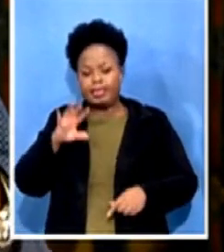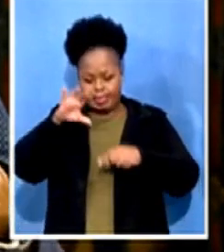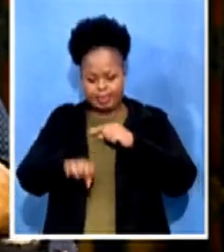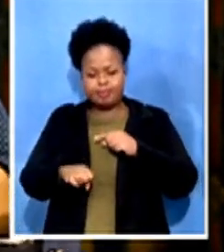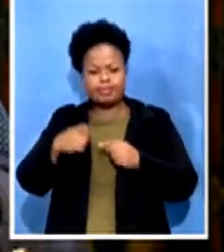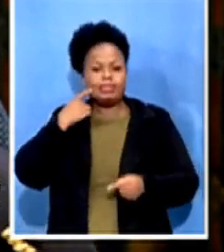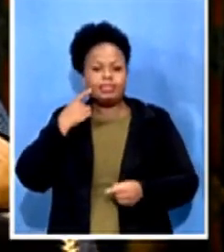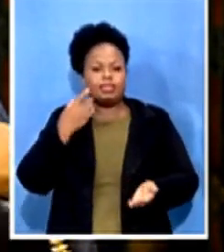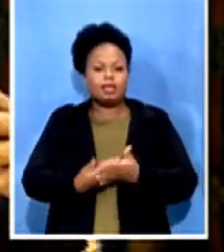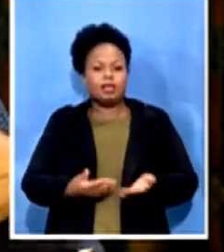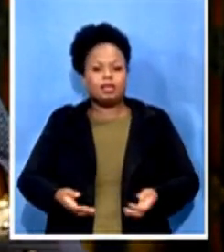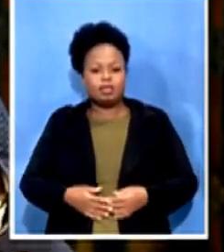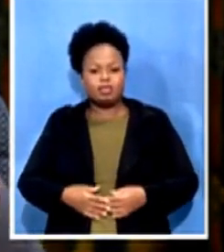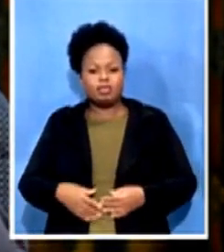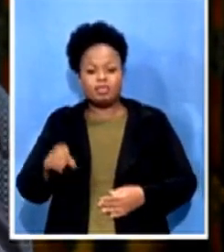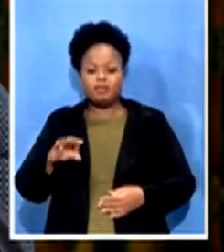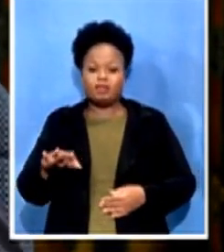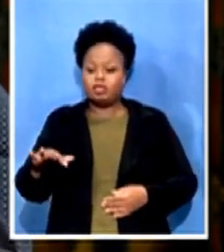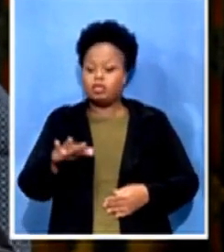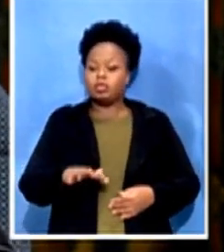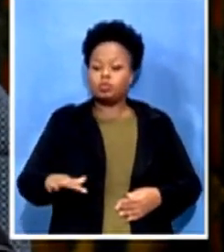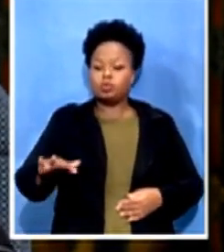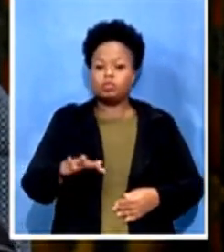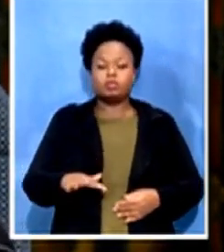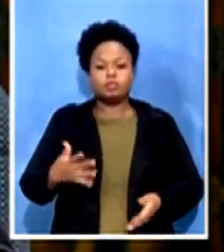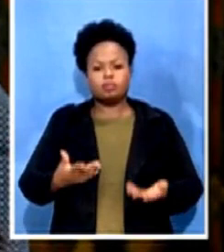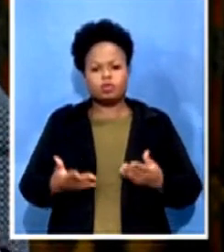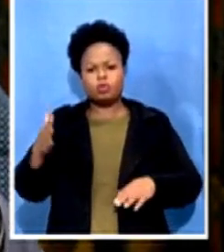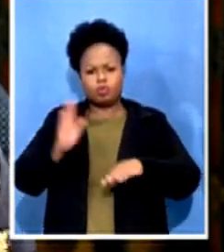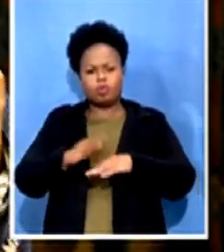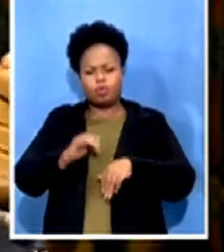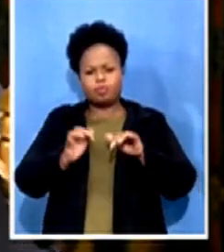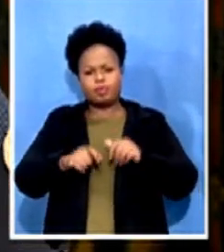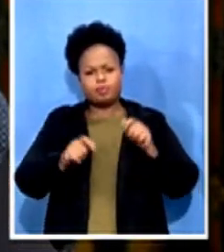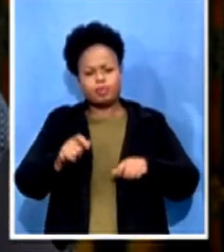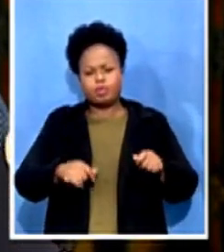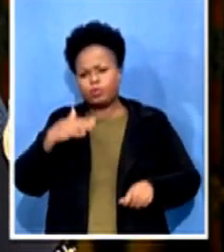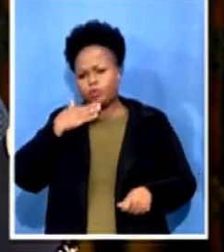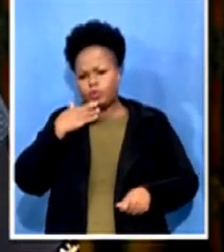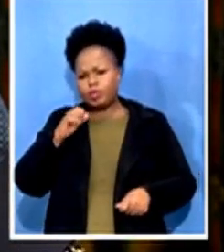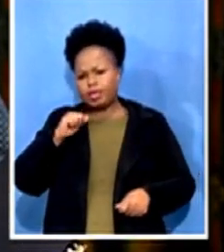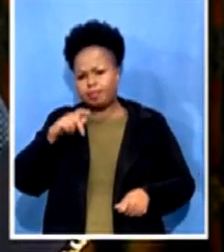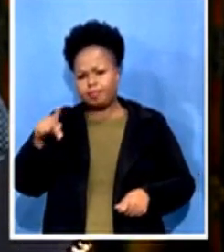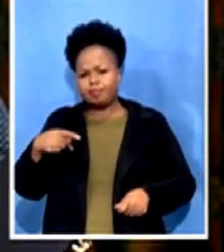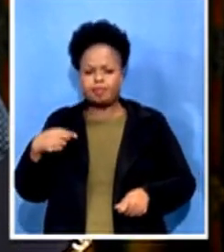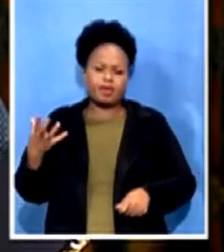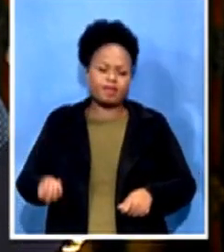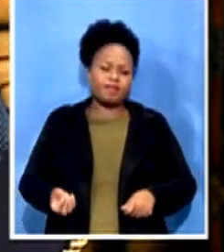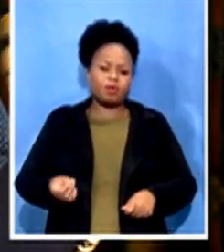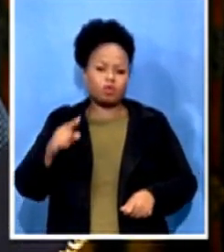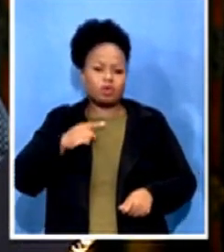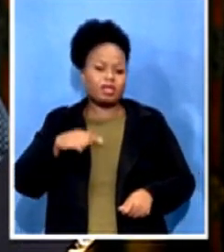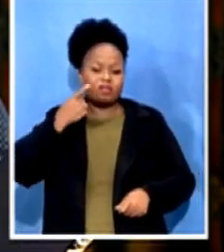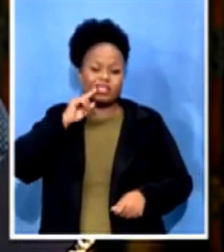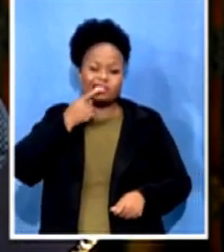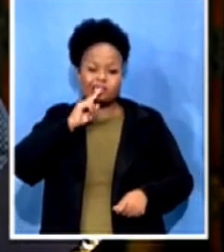a situation when more and more people have got this app. So when you get tested in the community out there, what happens? You